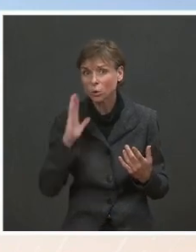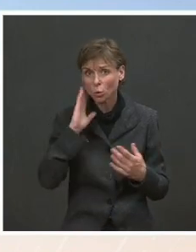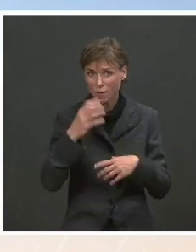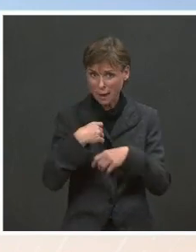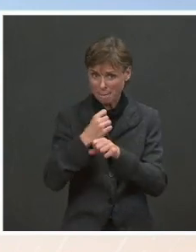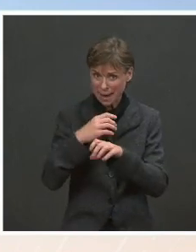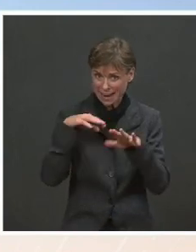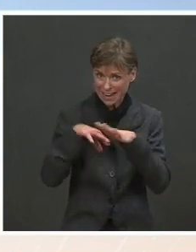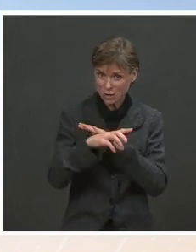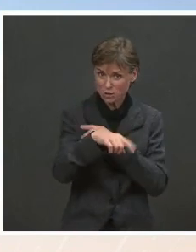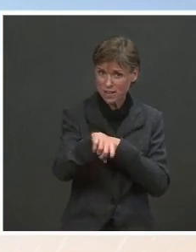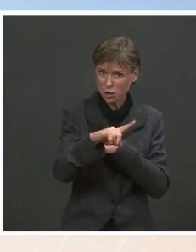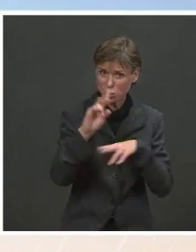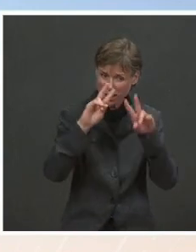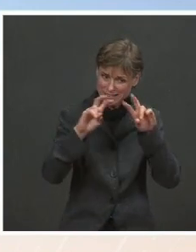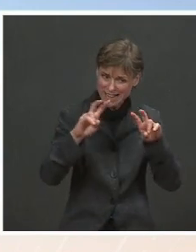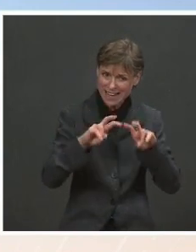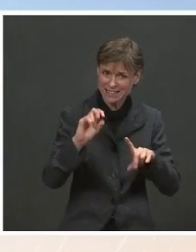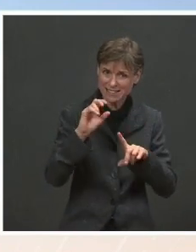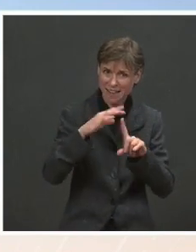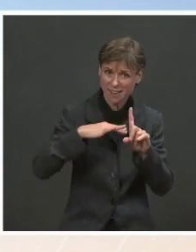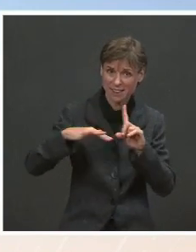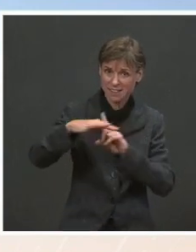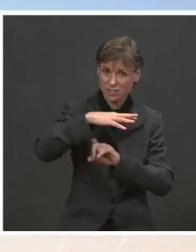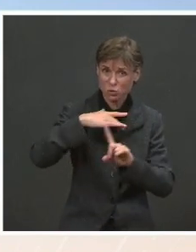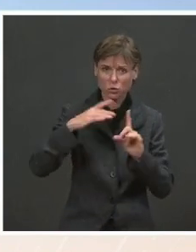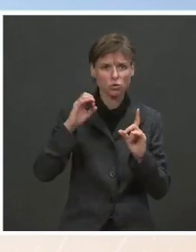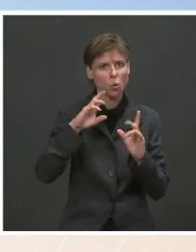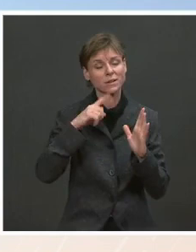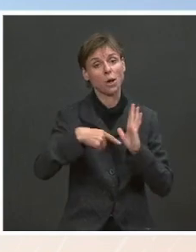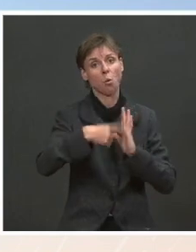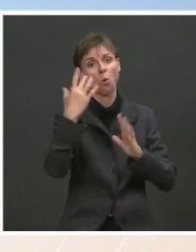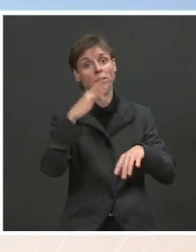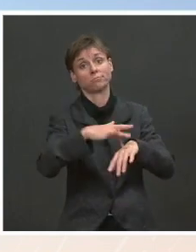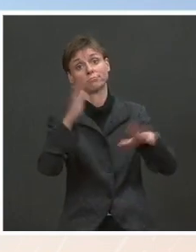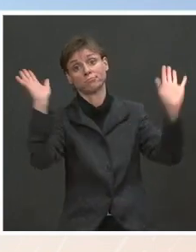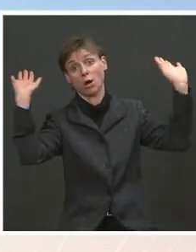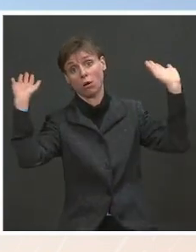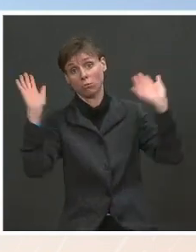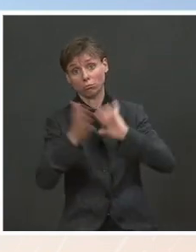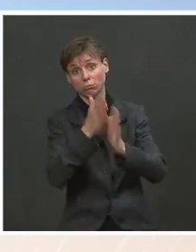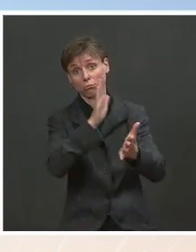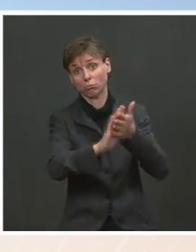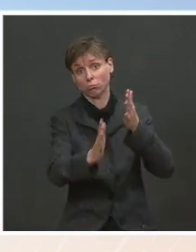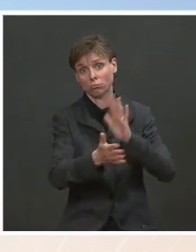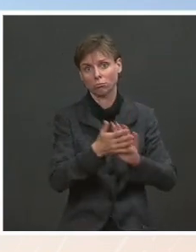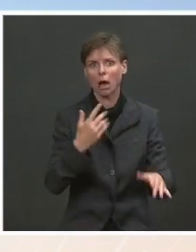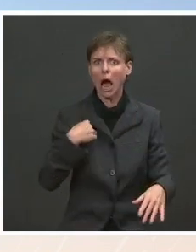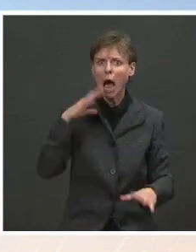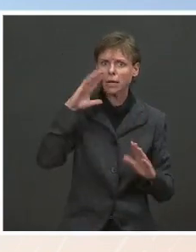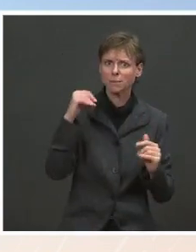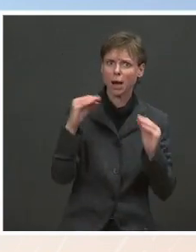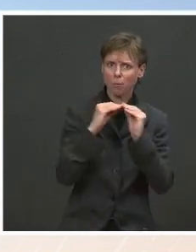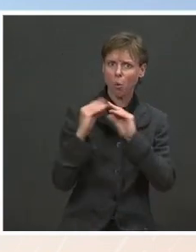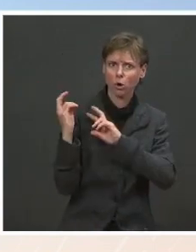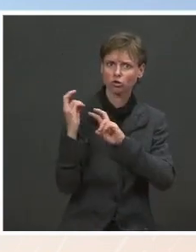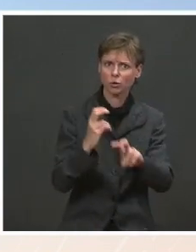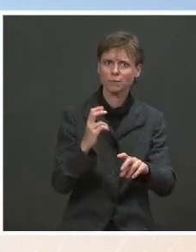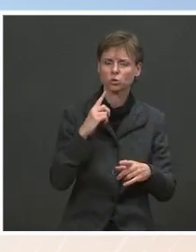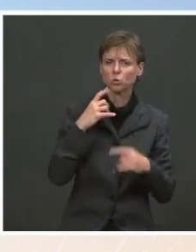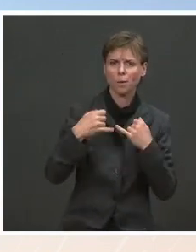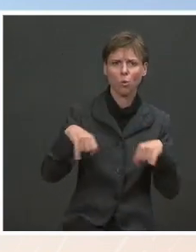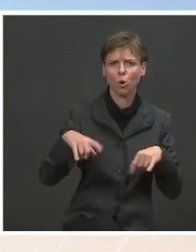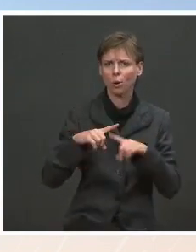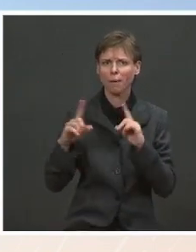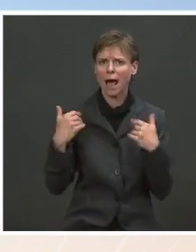there to assess conditions, or was this one and done? I expect we'll have additional trips to the border, but I don't have one to preview for you